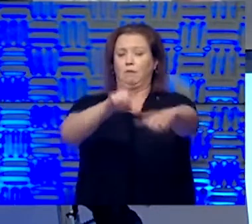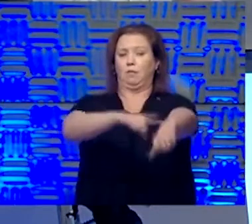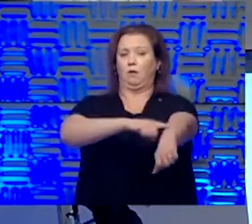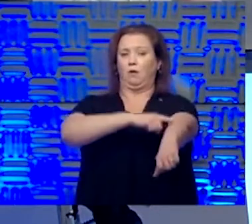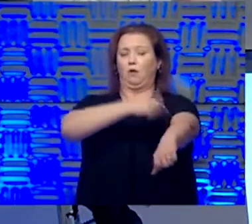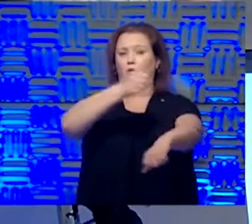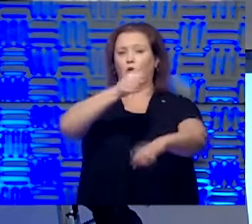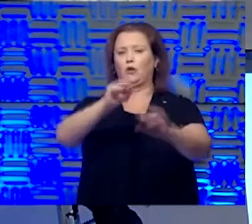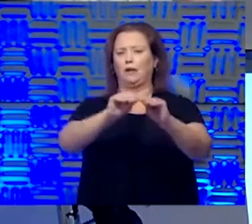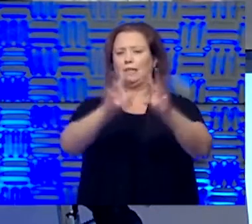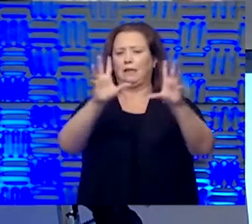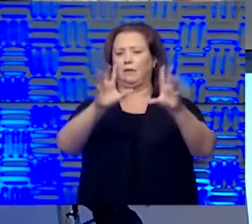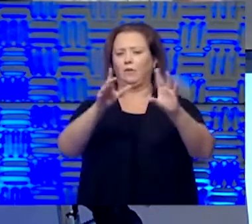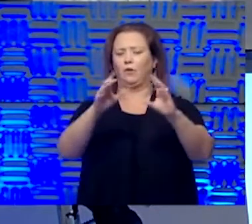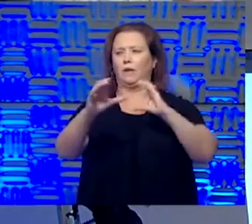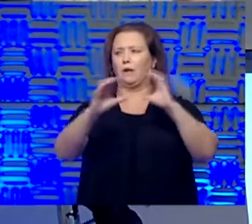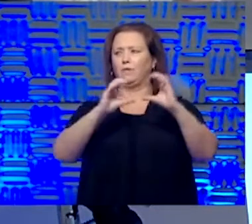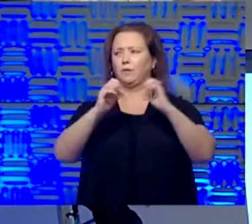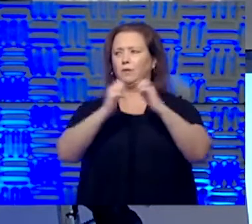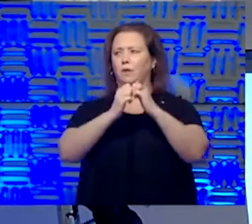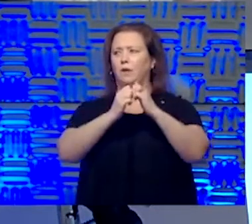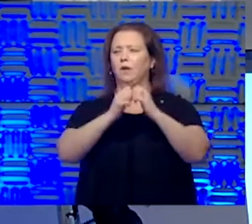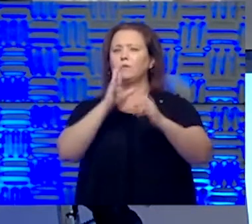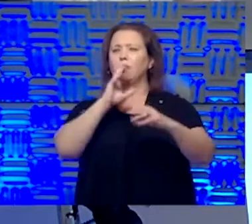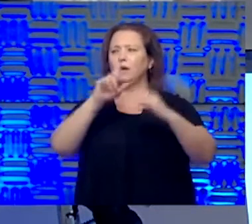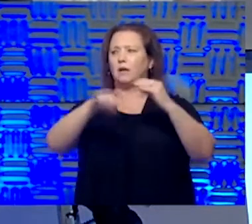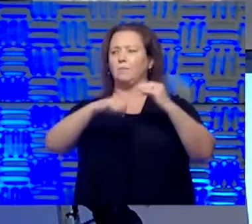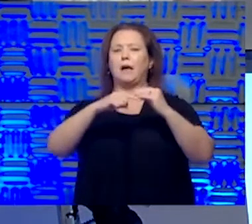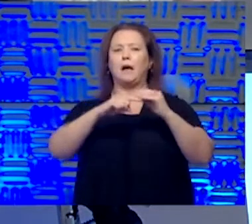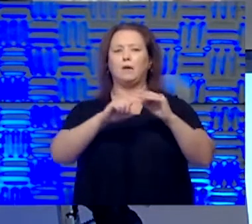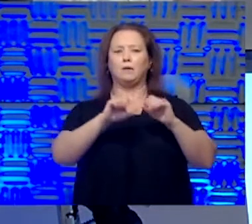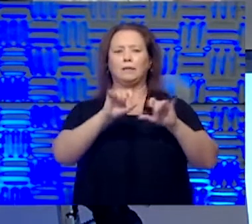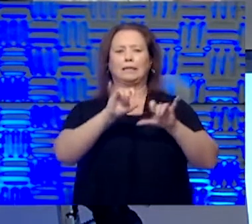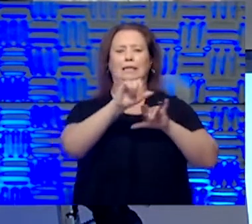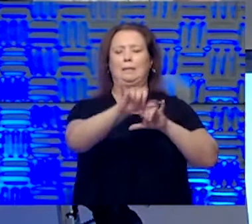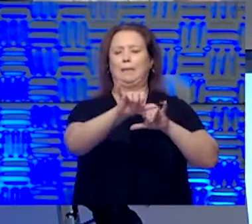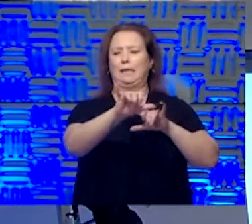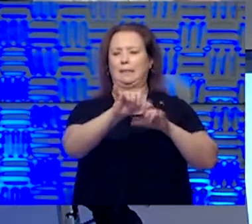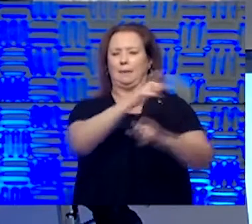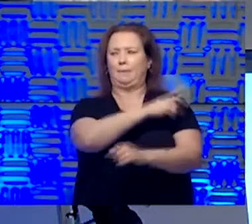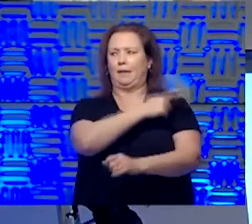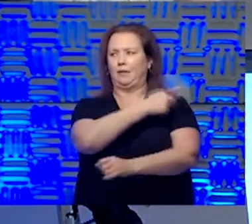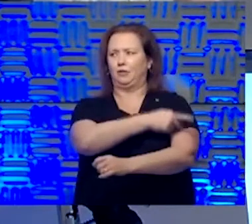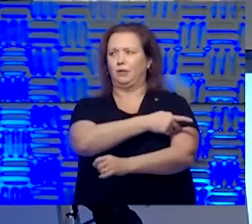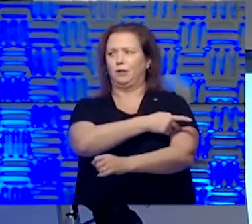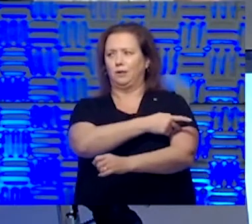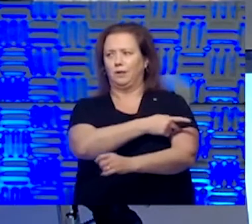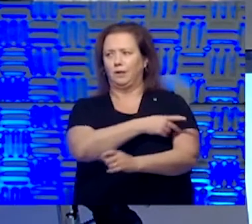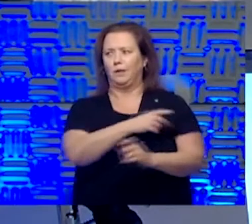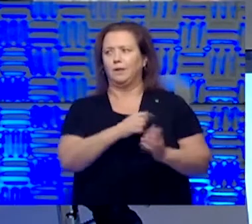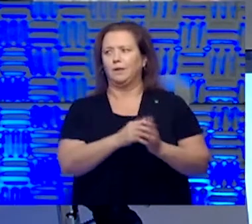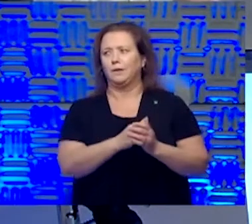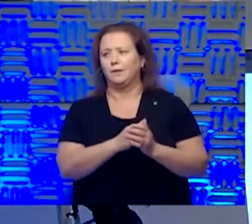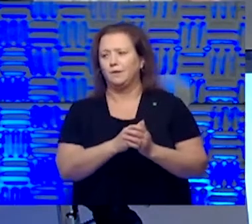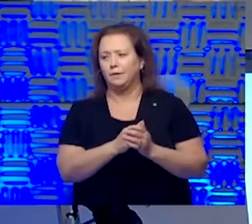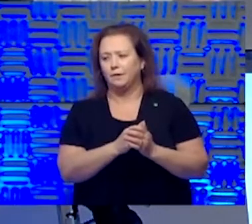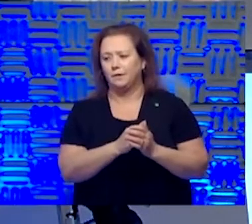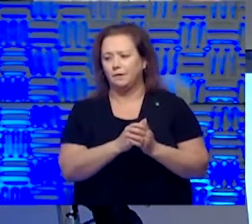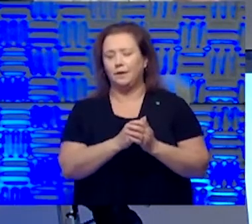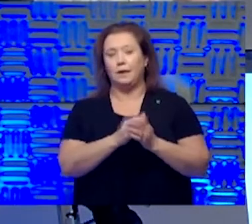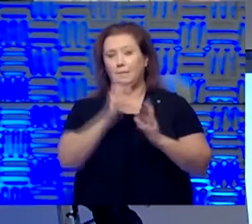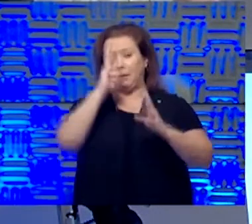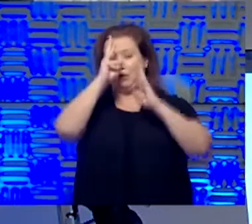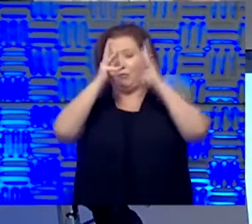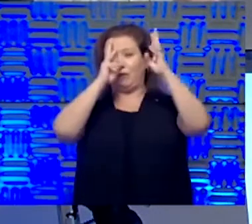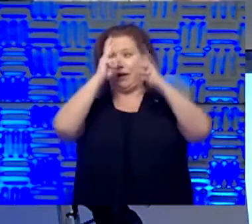You might want to just clarify that conversation. Yeah, that was when you were talking about having to do that. Yeah. I'll be creative a little bit. Yeah. So how do you be